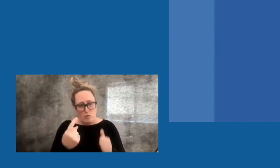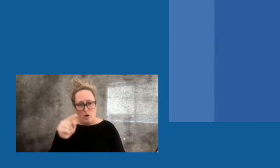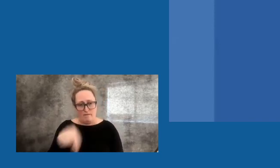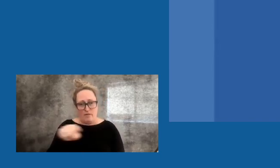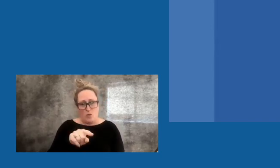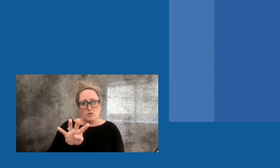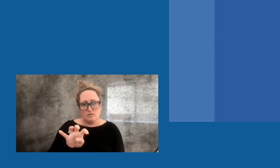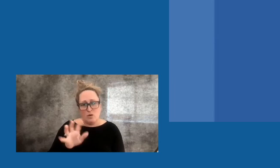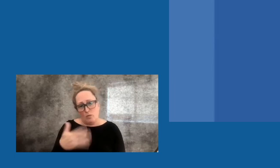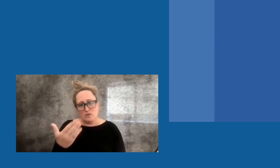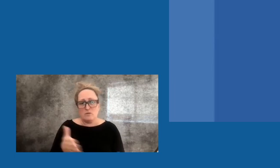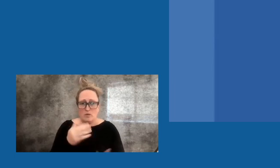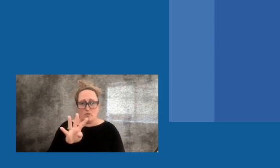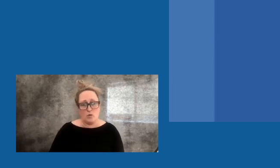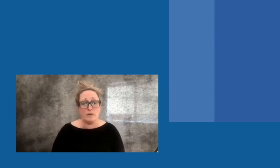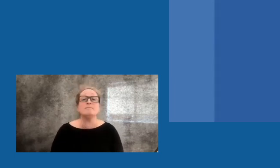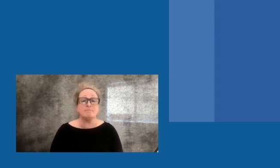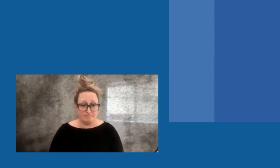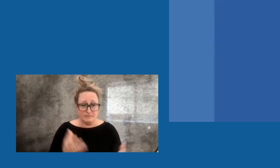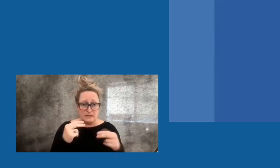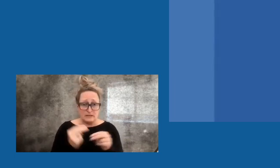those. Next,